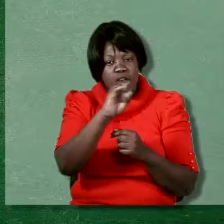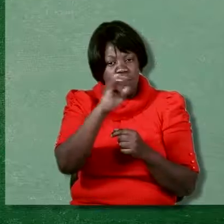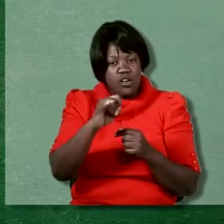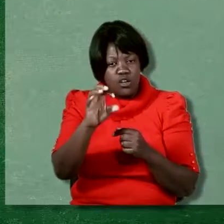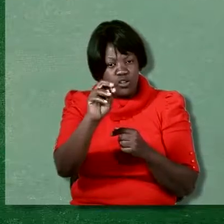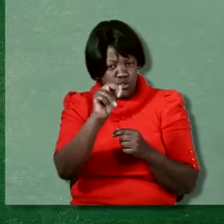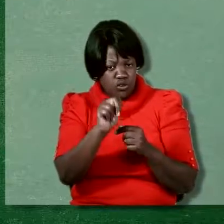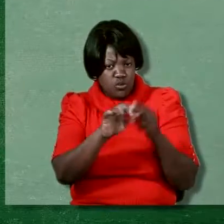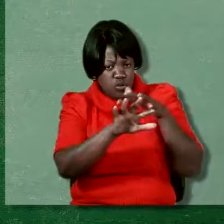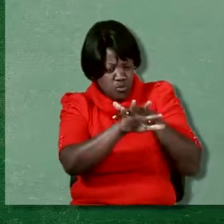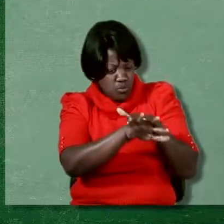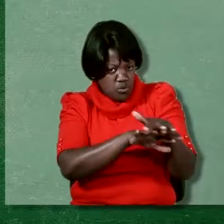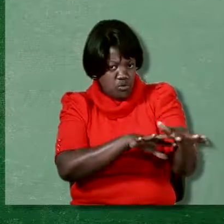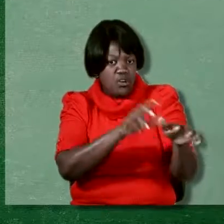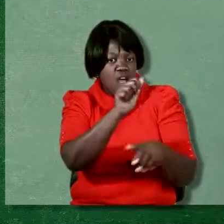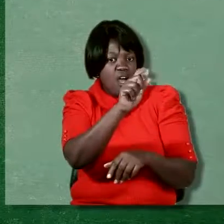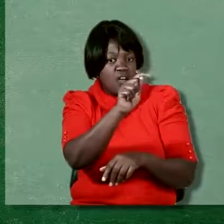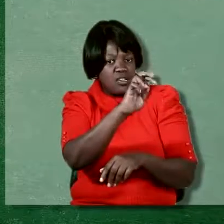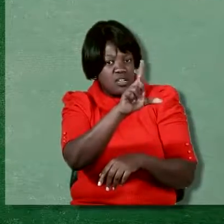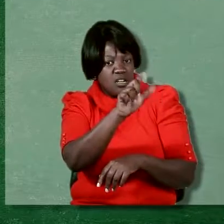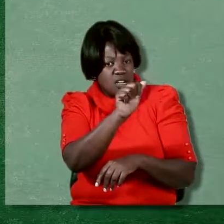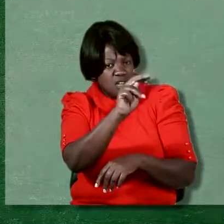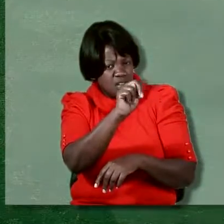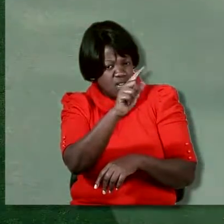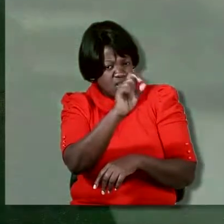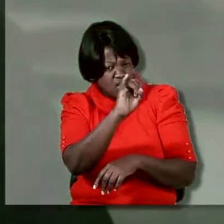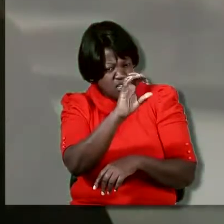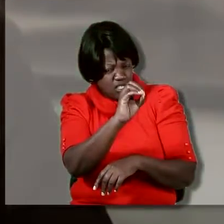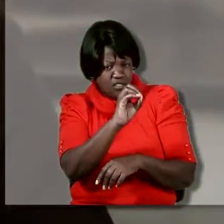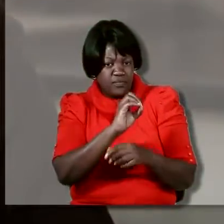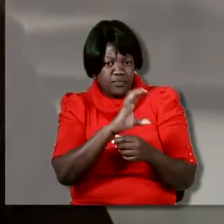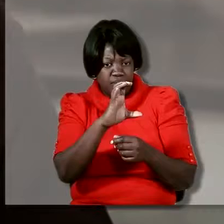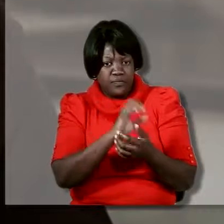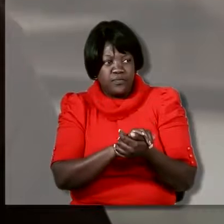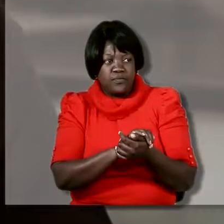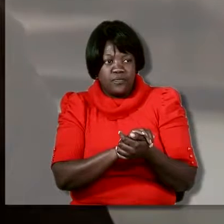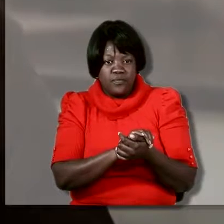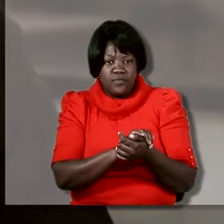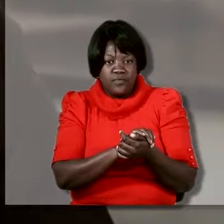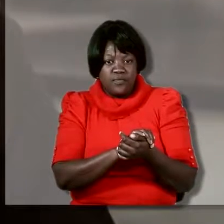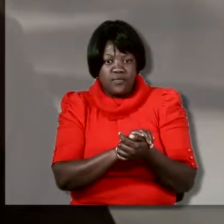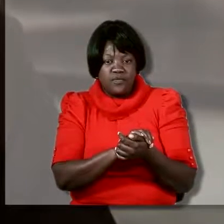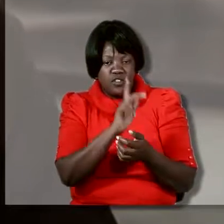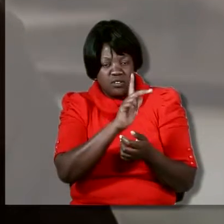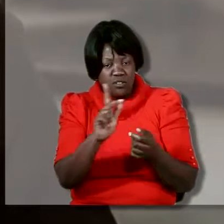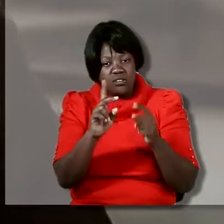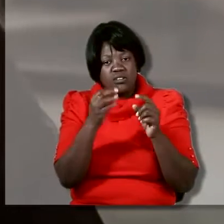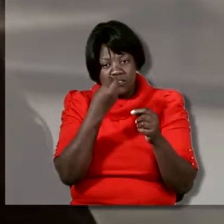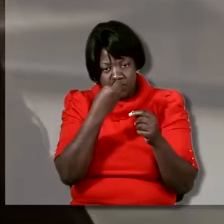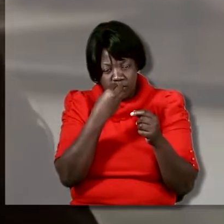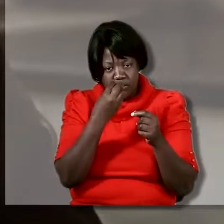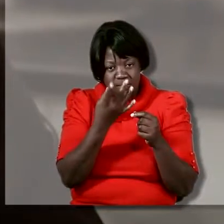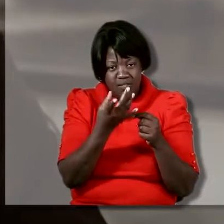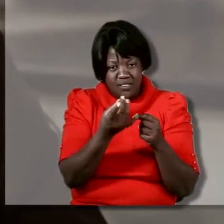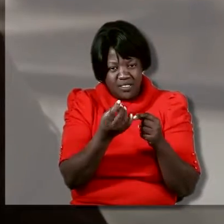Ocean. Vegetarians do not eat meat. Mom, I'm amazed at how easy this is. How come